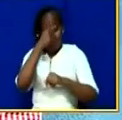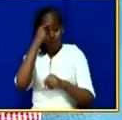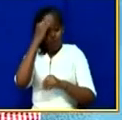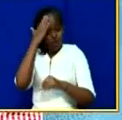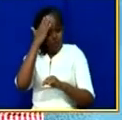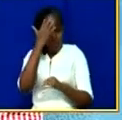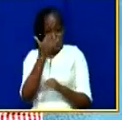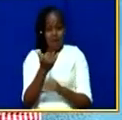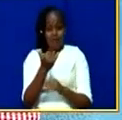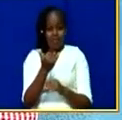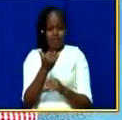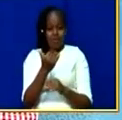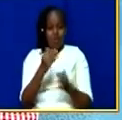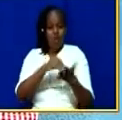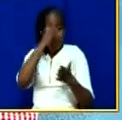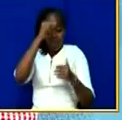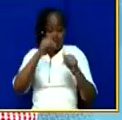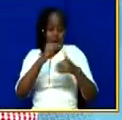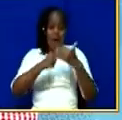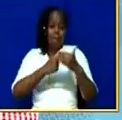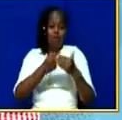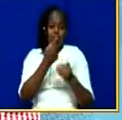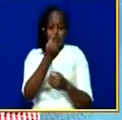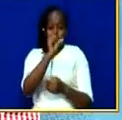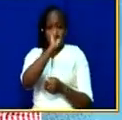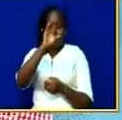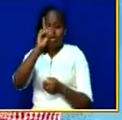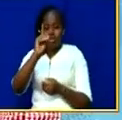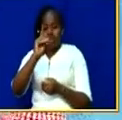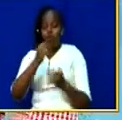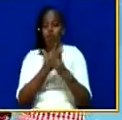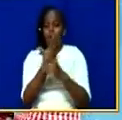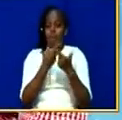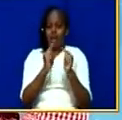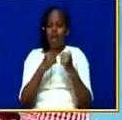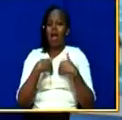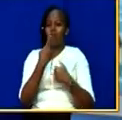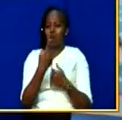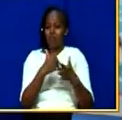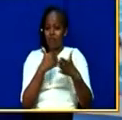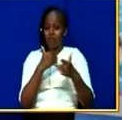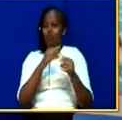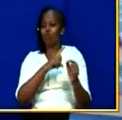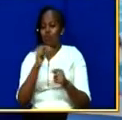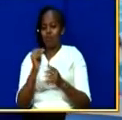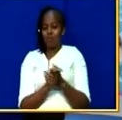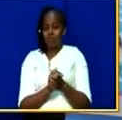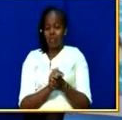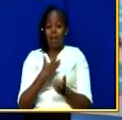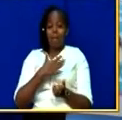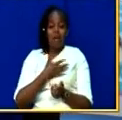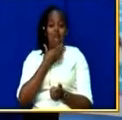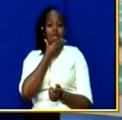this tiny seeded crops. But I have one before we go. My